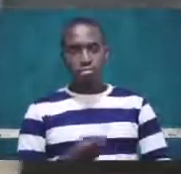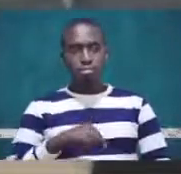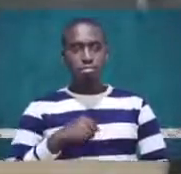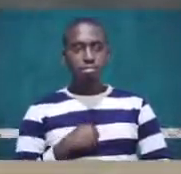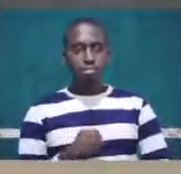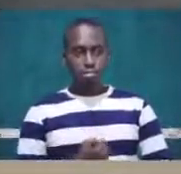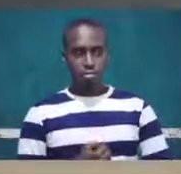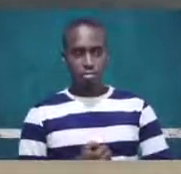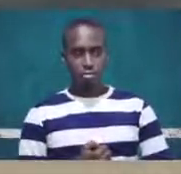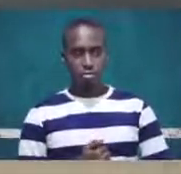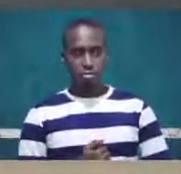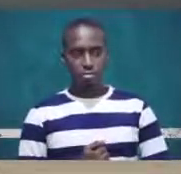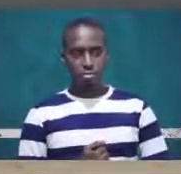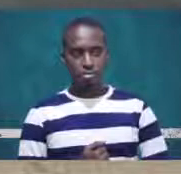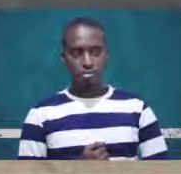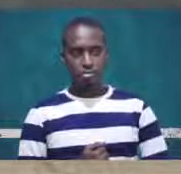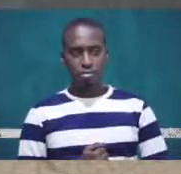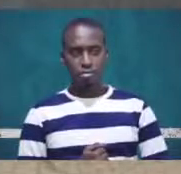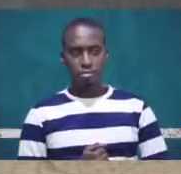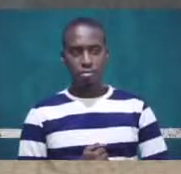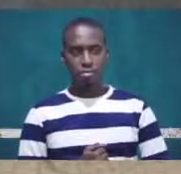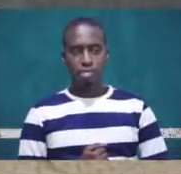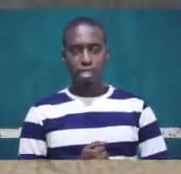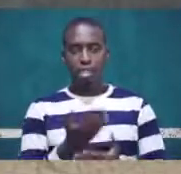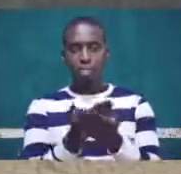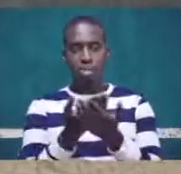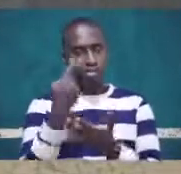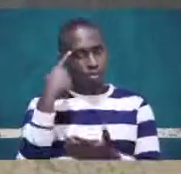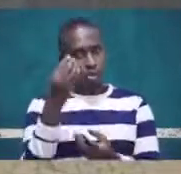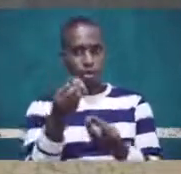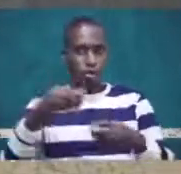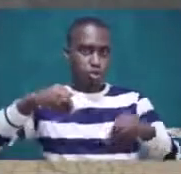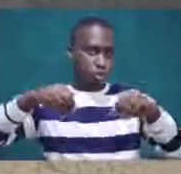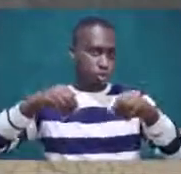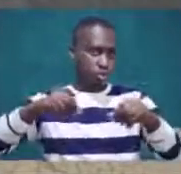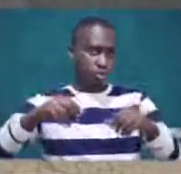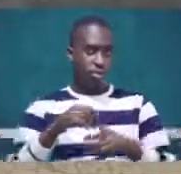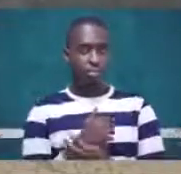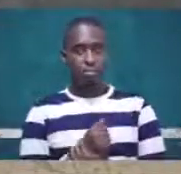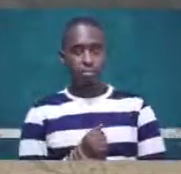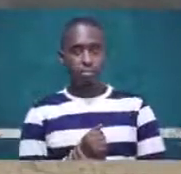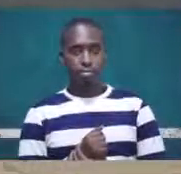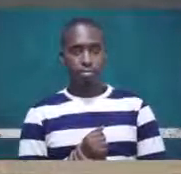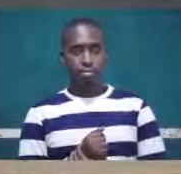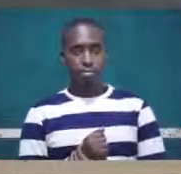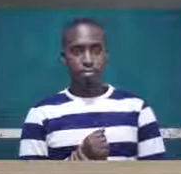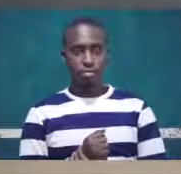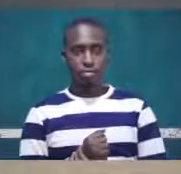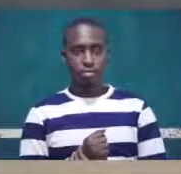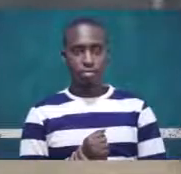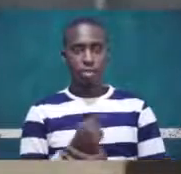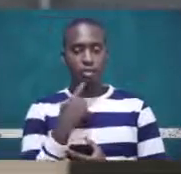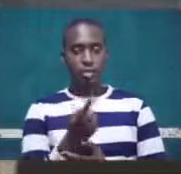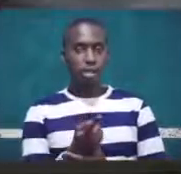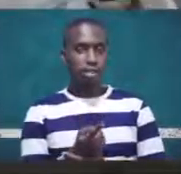like salt, the demand for salt. This is a necessity good. It is a necessity good.